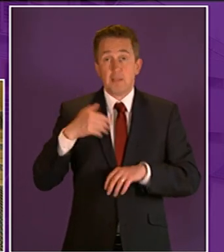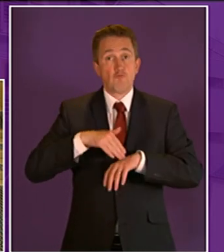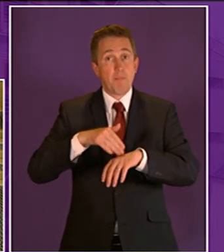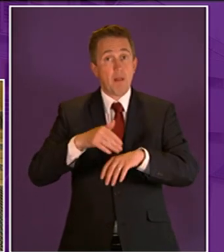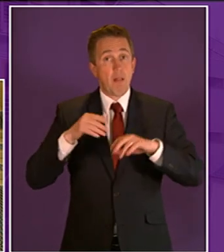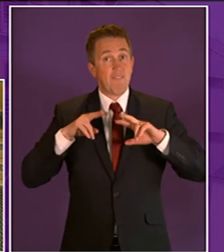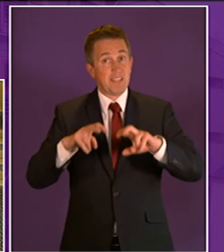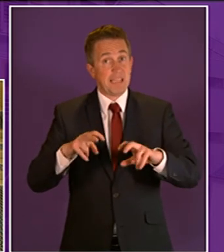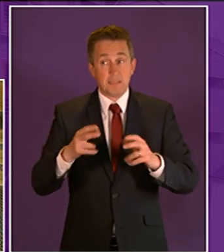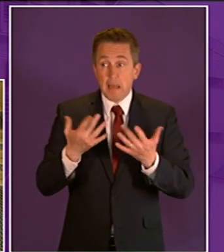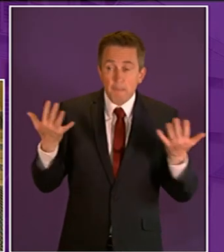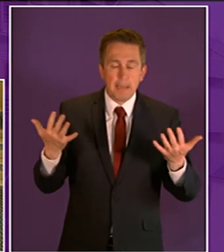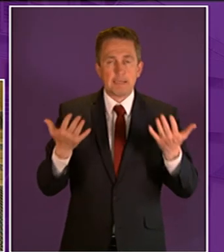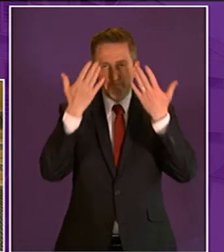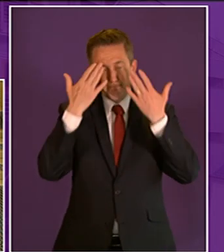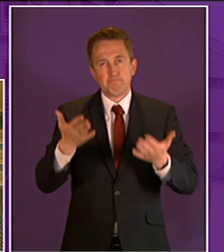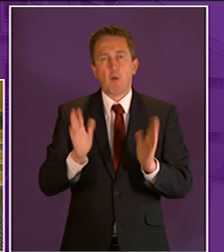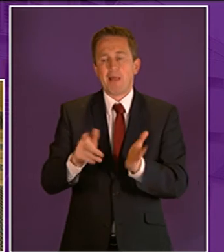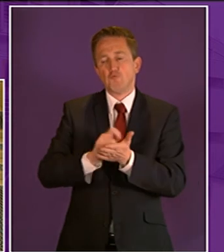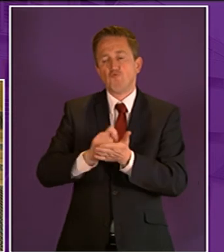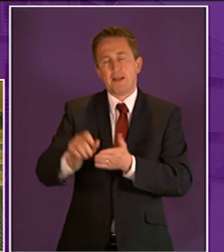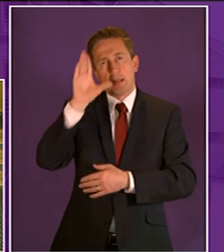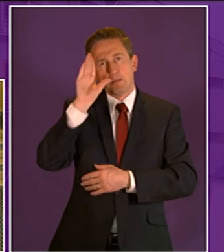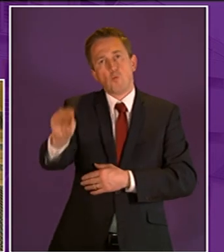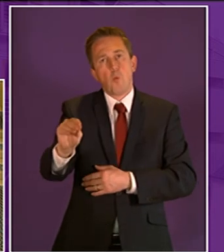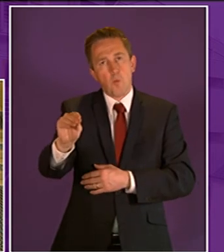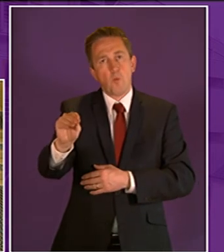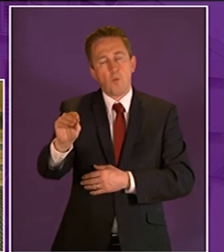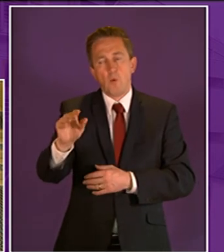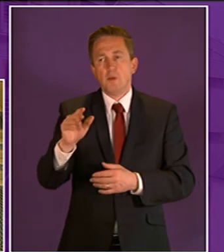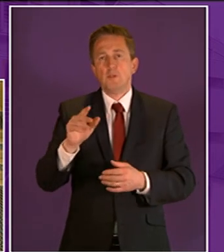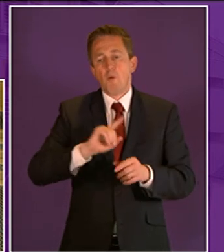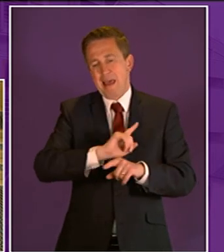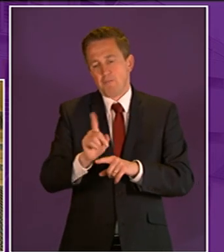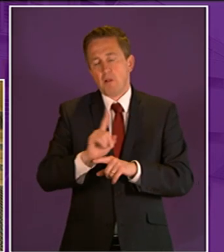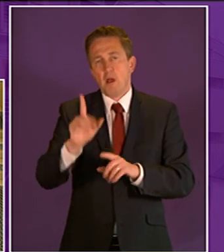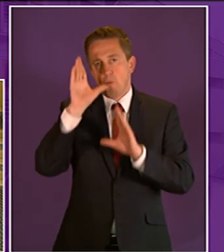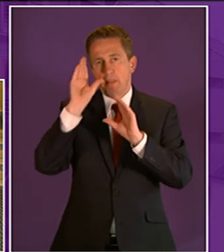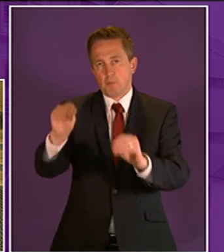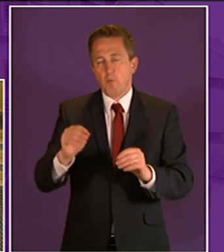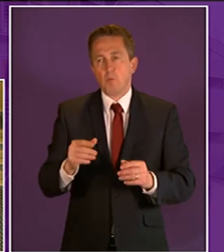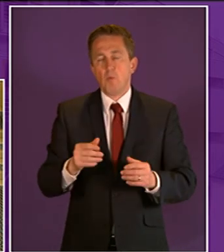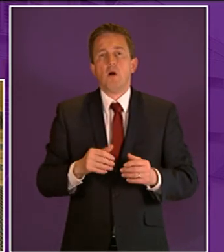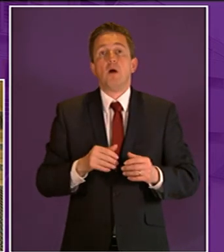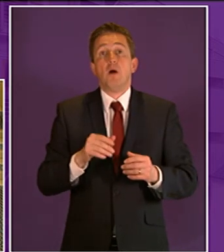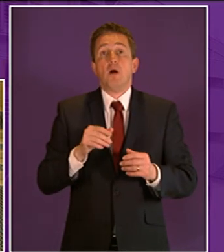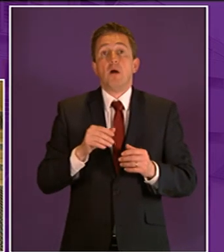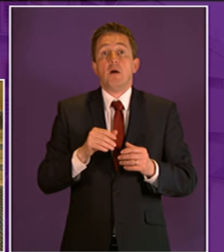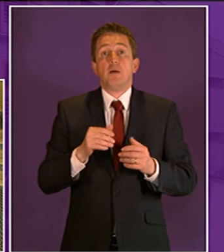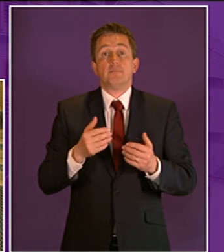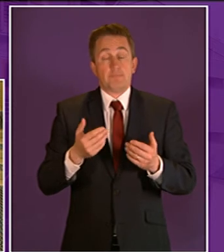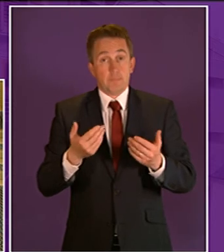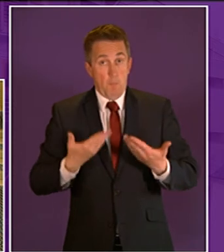something I will write to Alex Cole-Hamilton about as a follow-up to the statement. What I can assure him of,